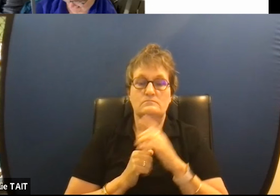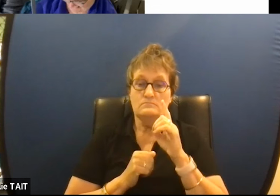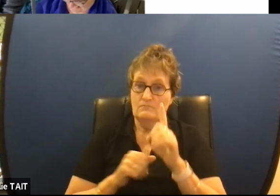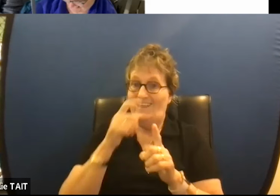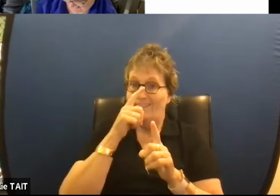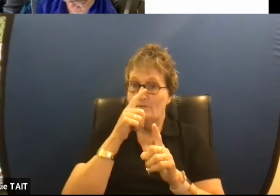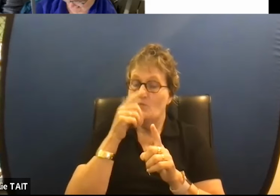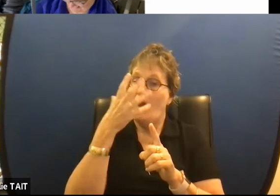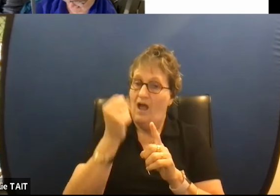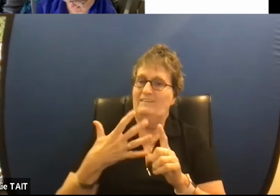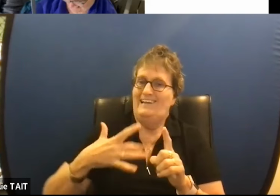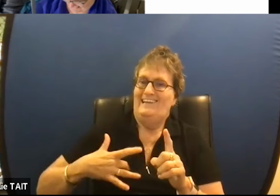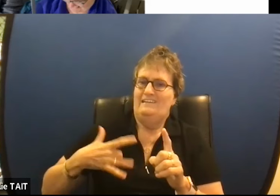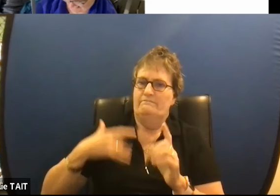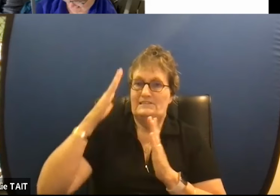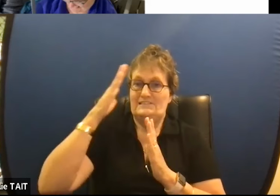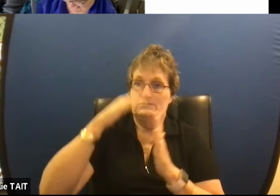experience.